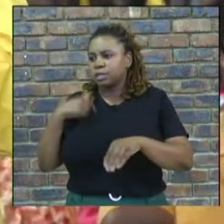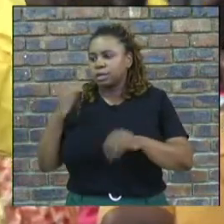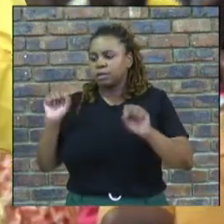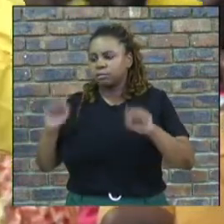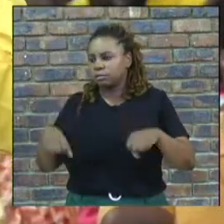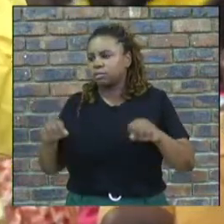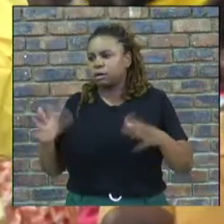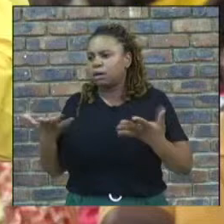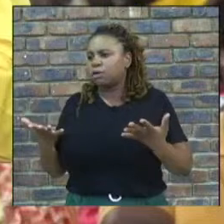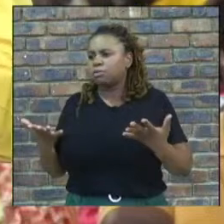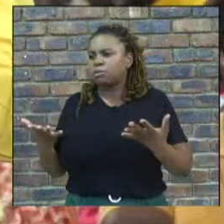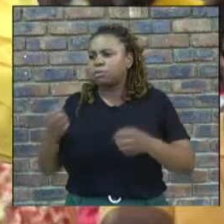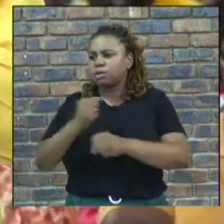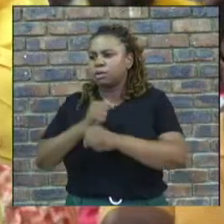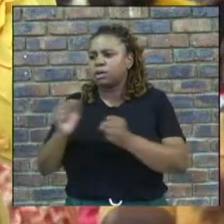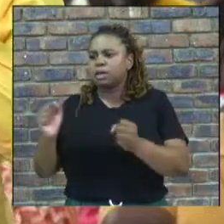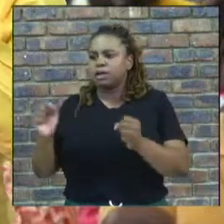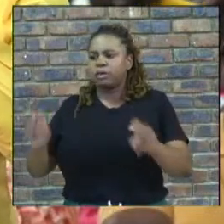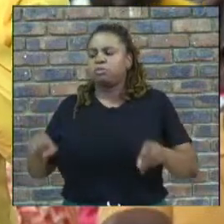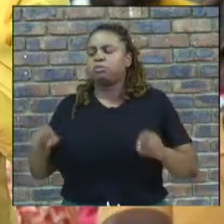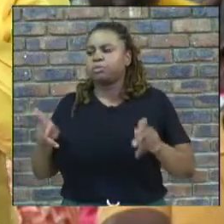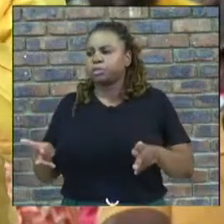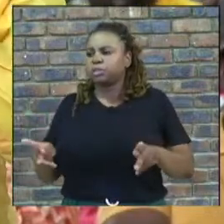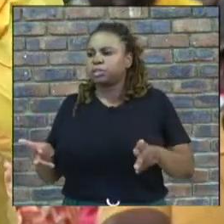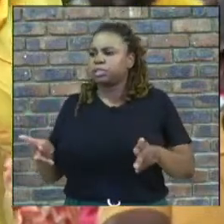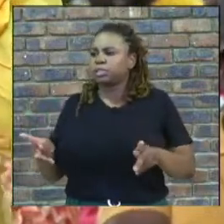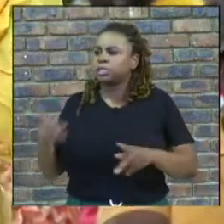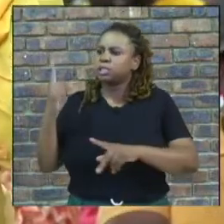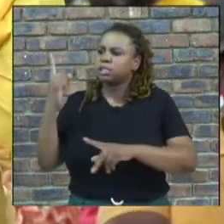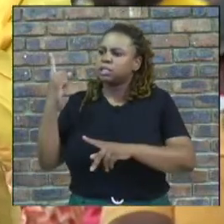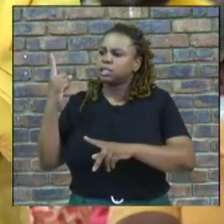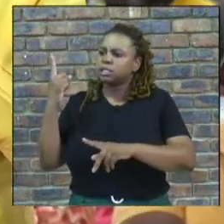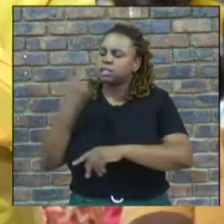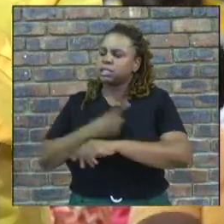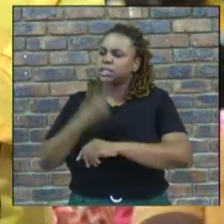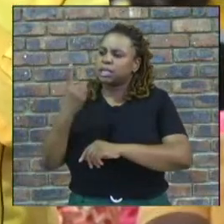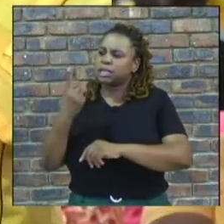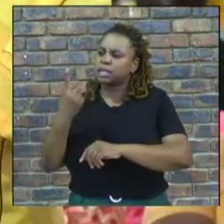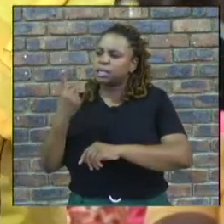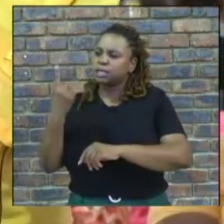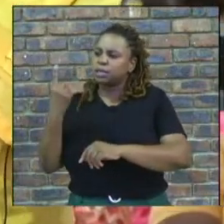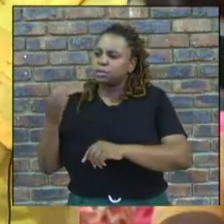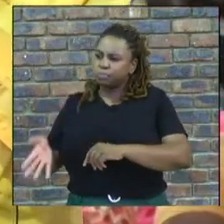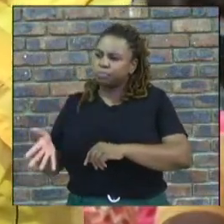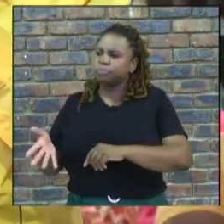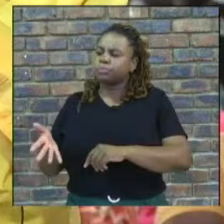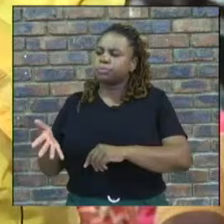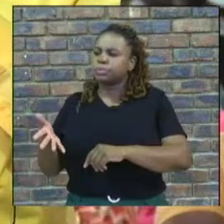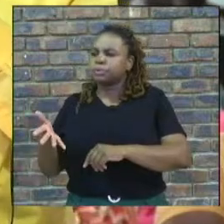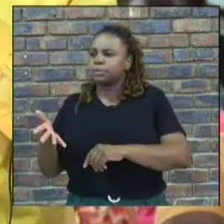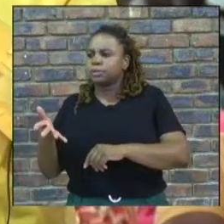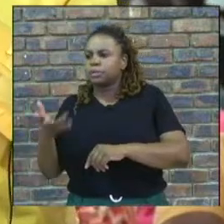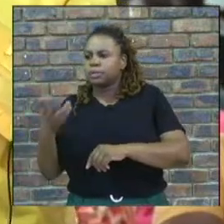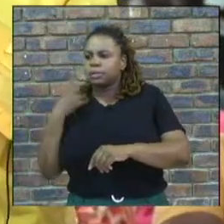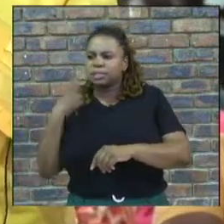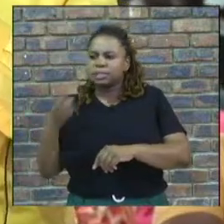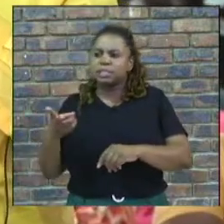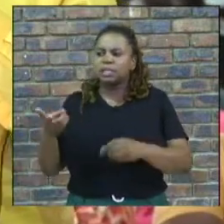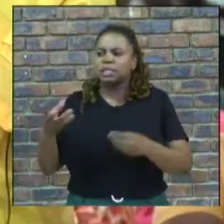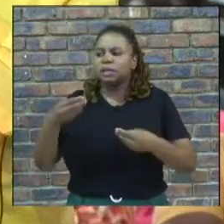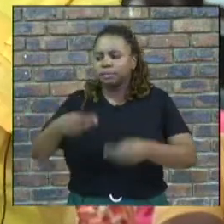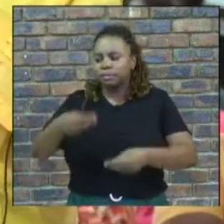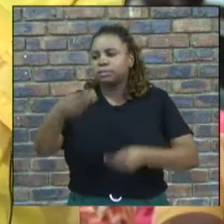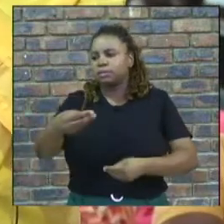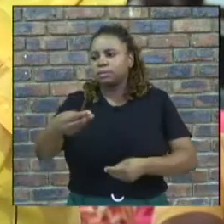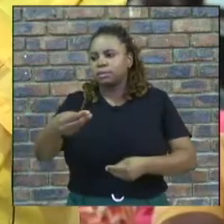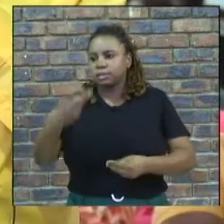ithuba lokuthi ni ngilanga liso nako iphephe limanje engiliphethe ngiqala ukulibona manje nje.